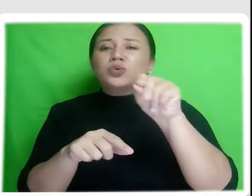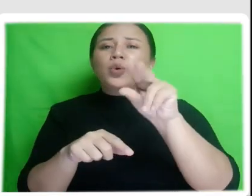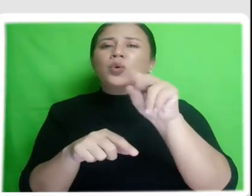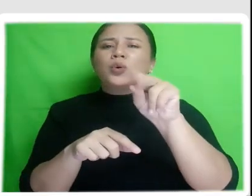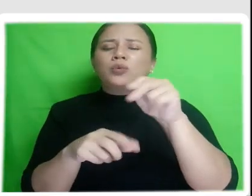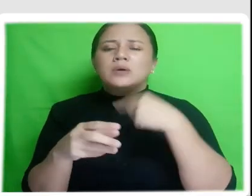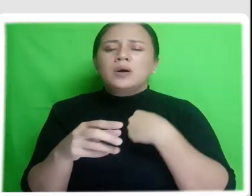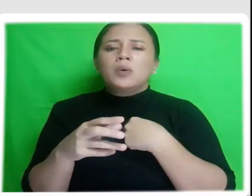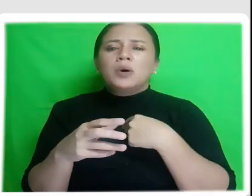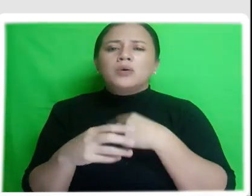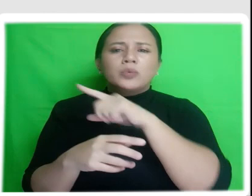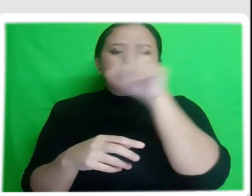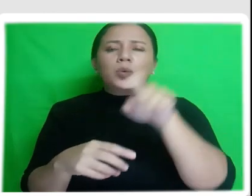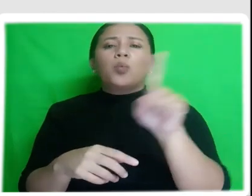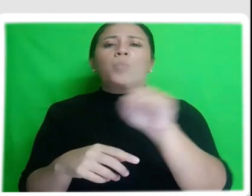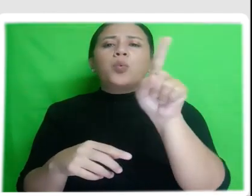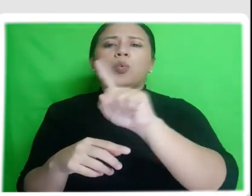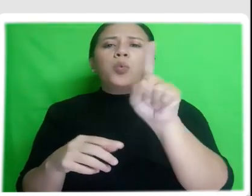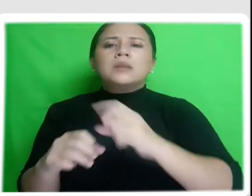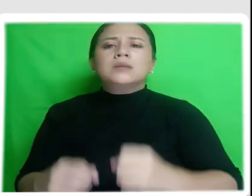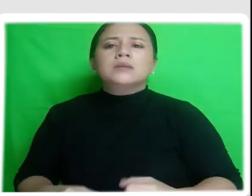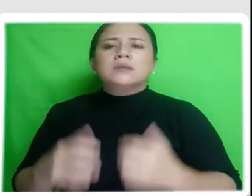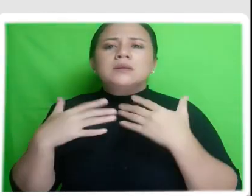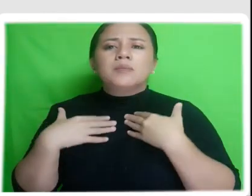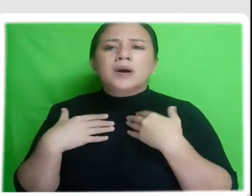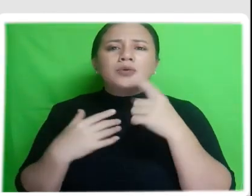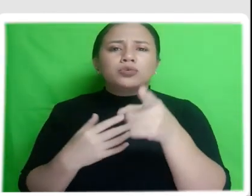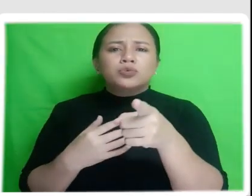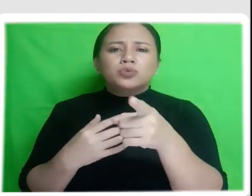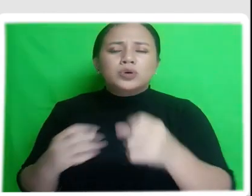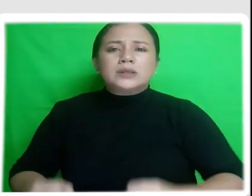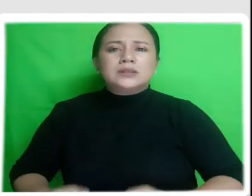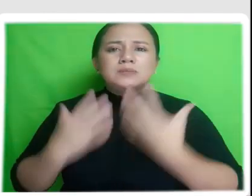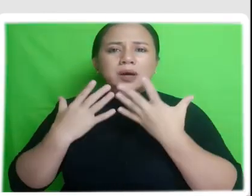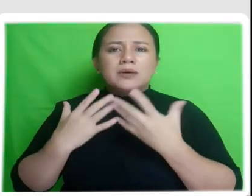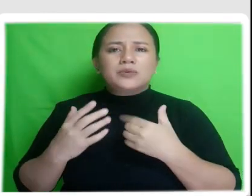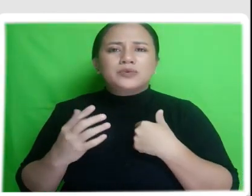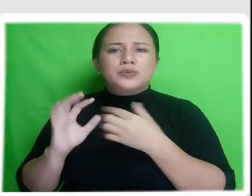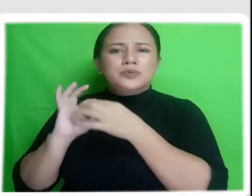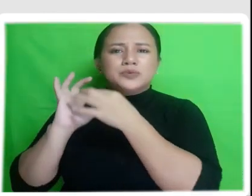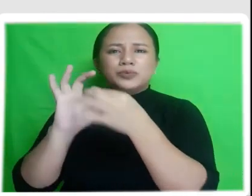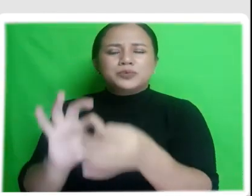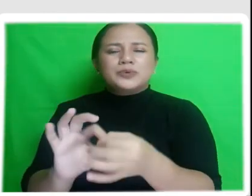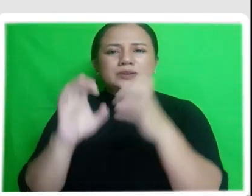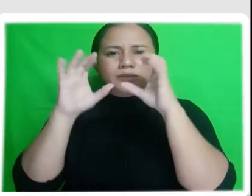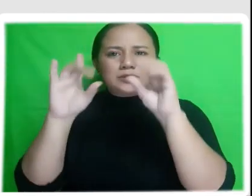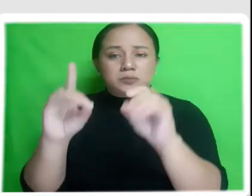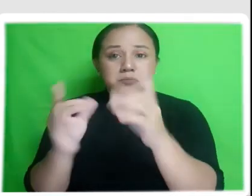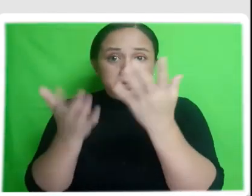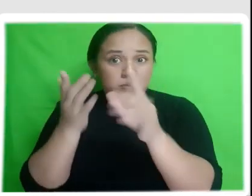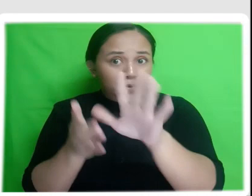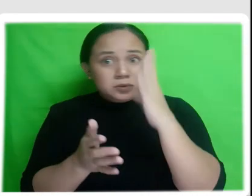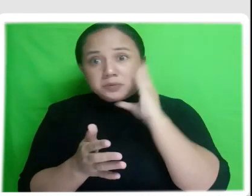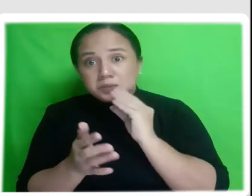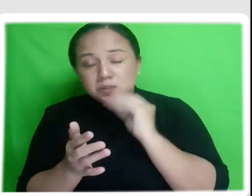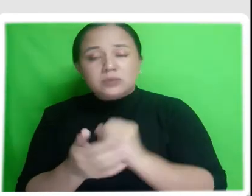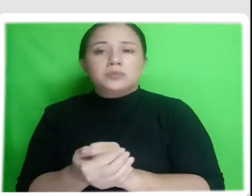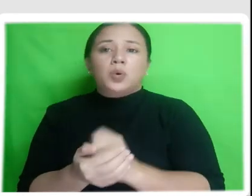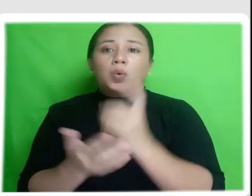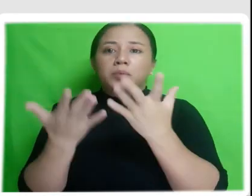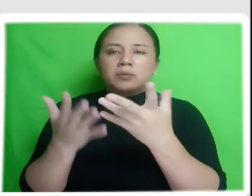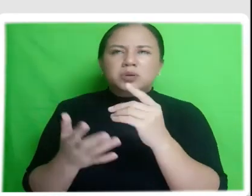what motivates you that is related to education? Your experience, your complaints,